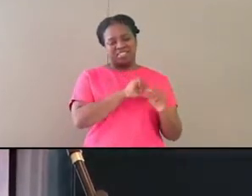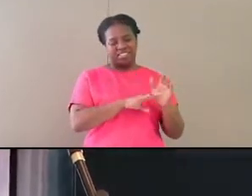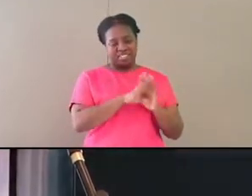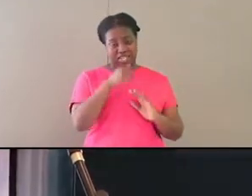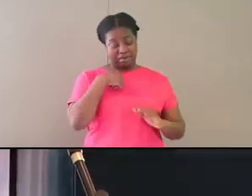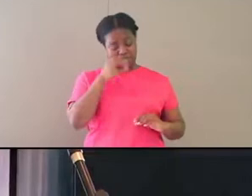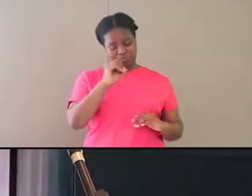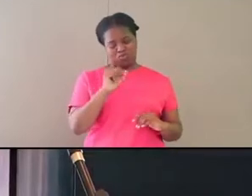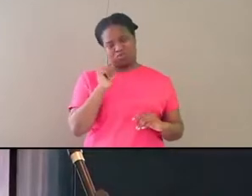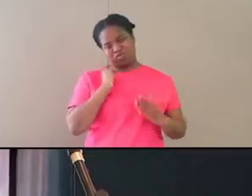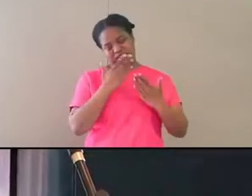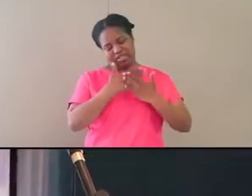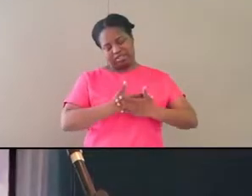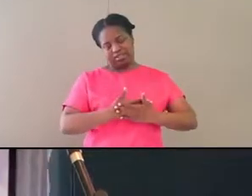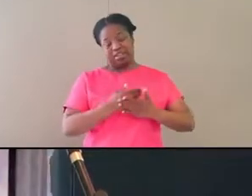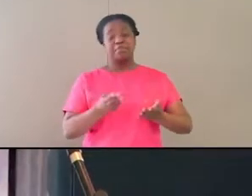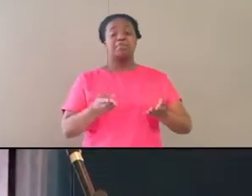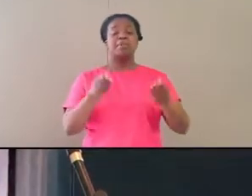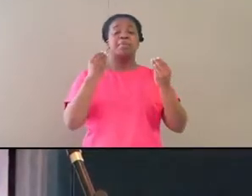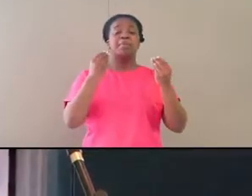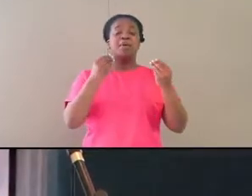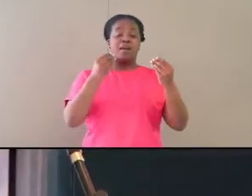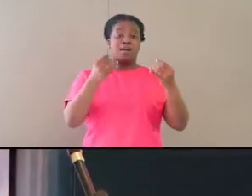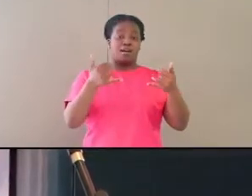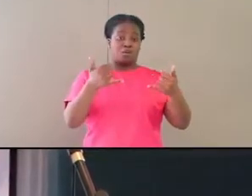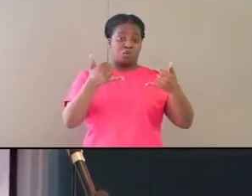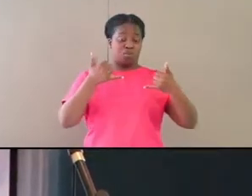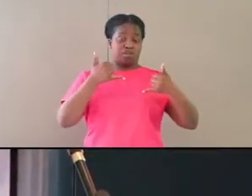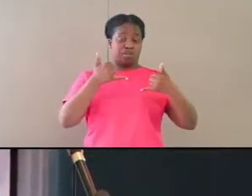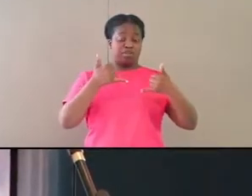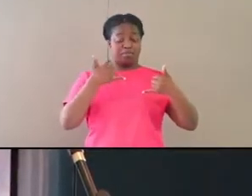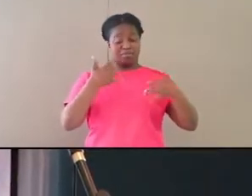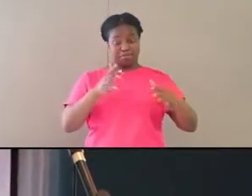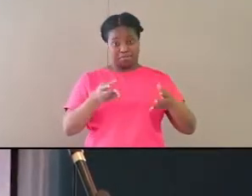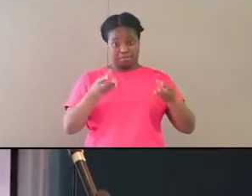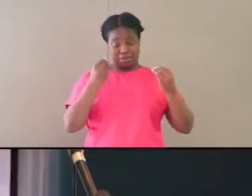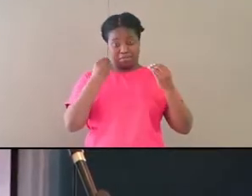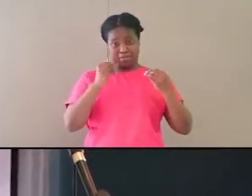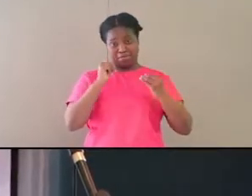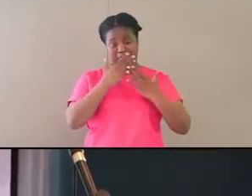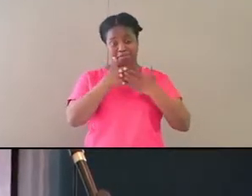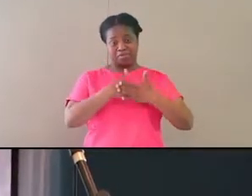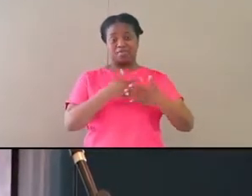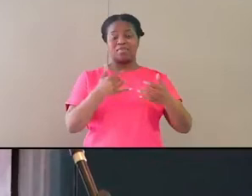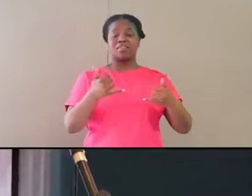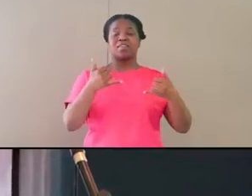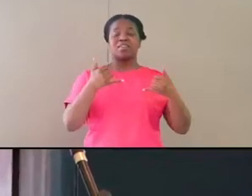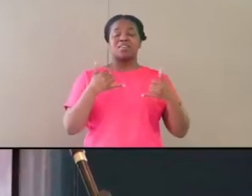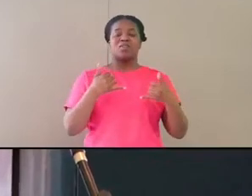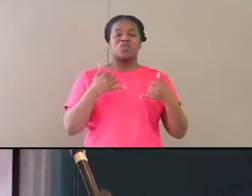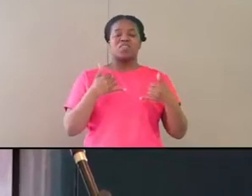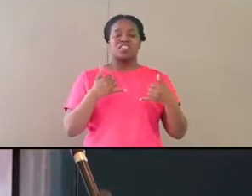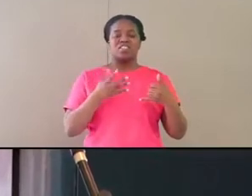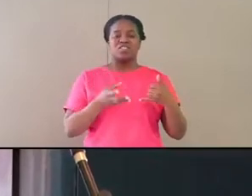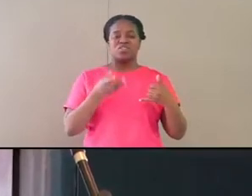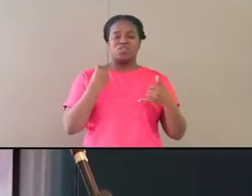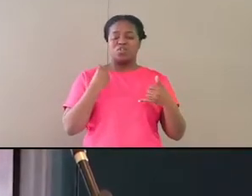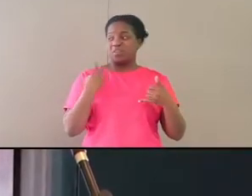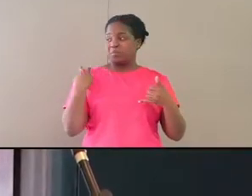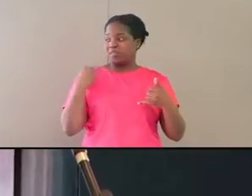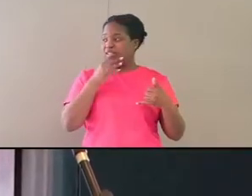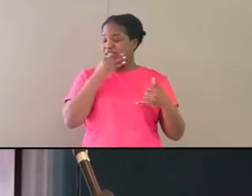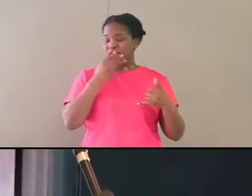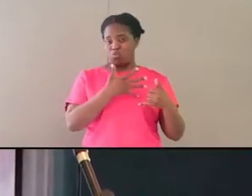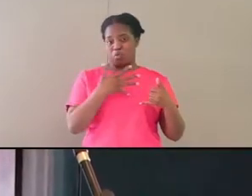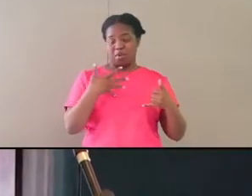evening received an award let me just say this and it was an Accenture award minister for